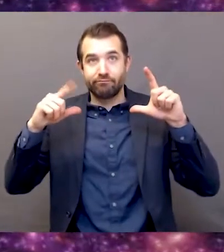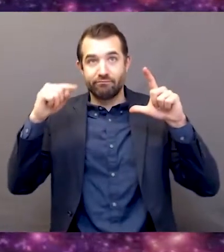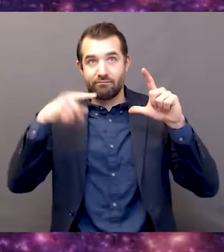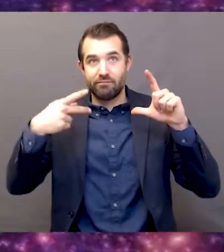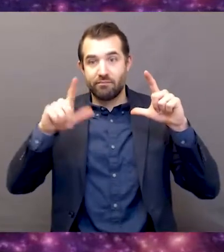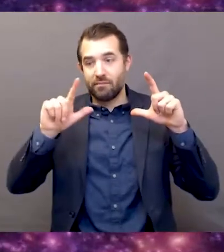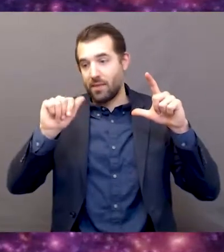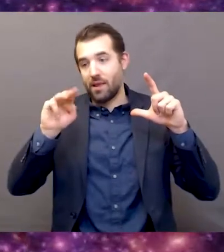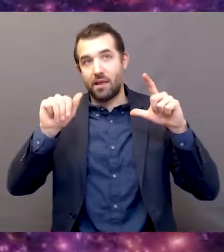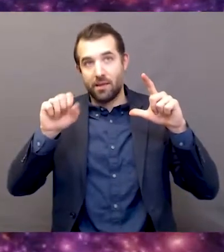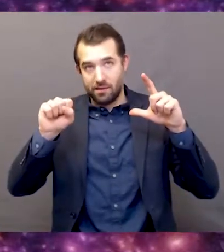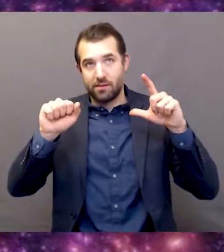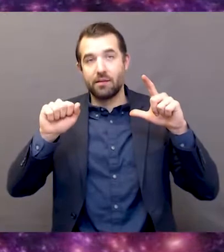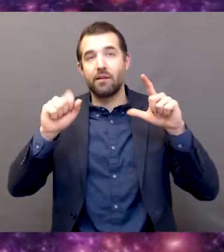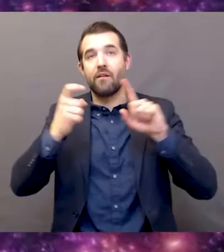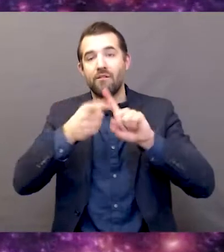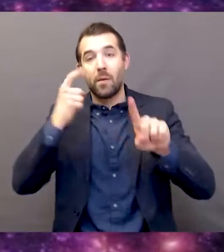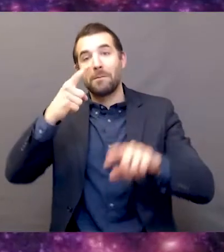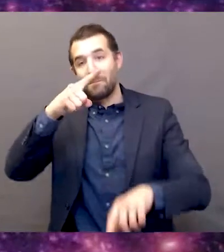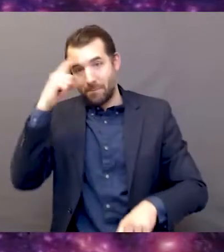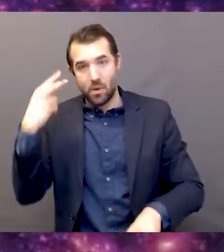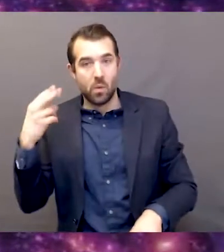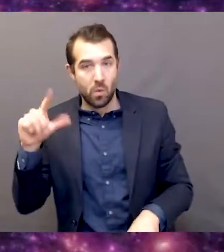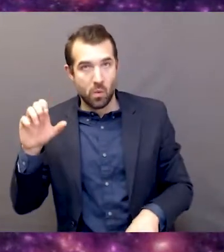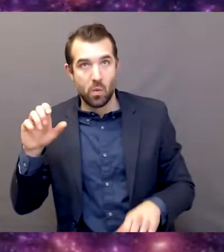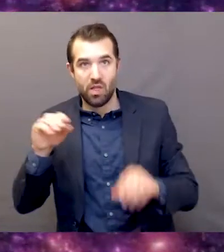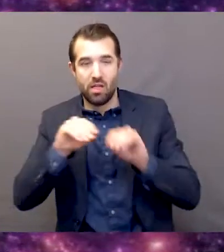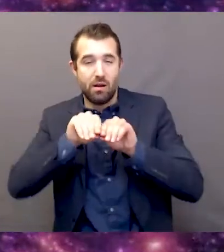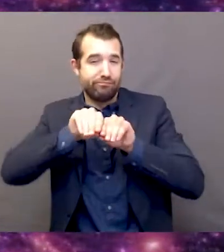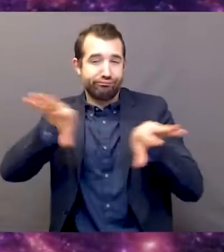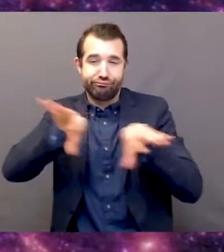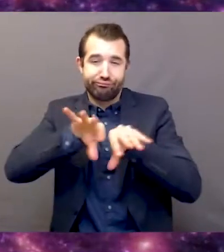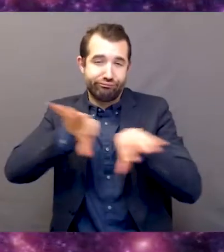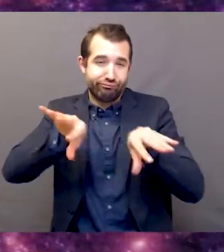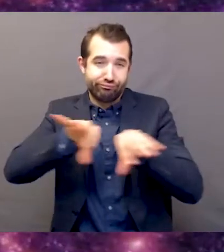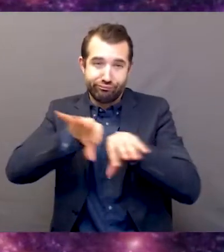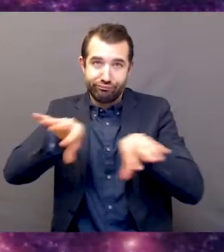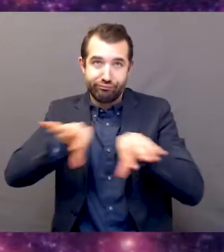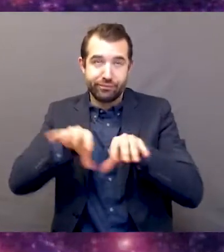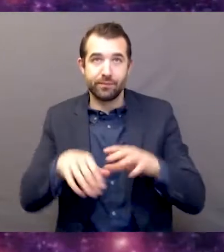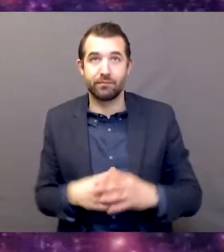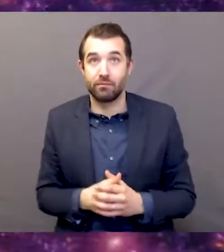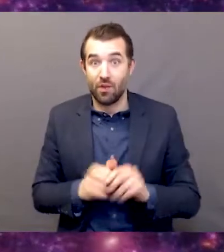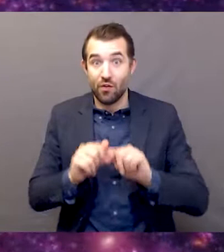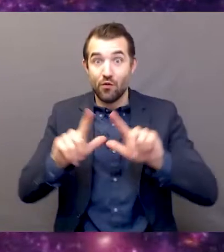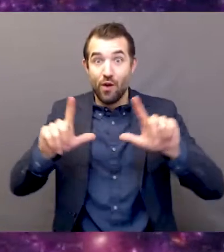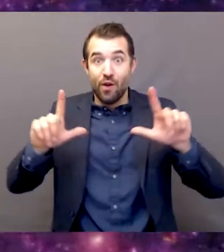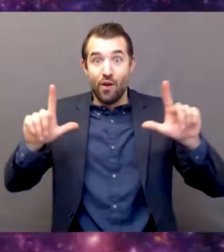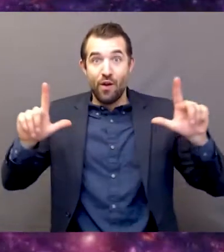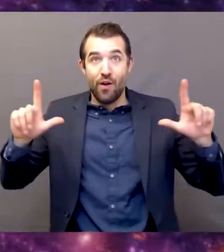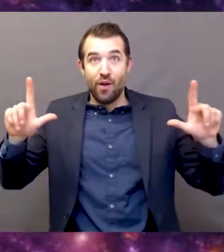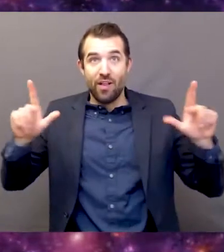is the relativistic plasma created by the supermassive black hole jets and the bubbles. We go in further, we're actually seeing the